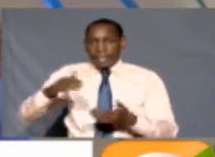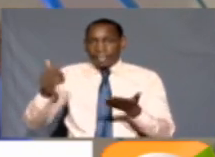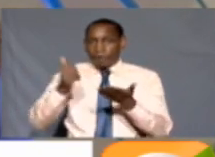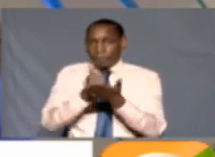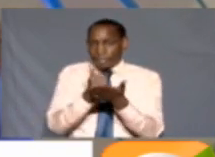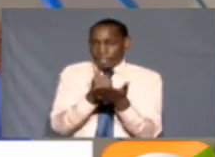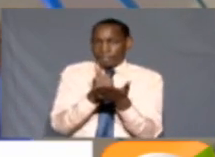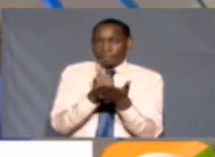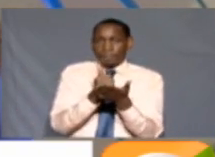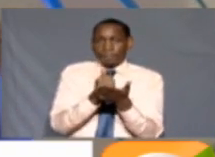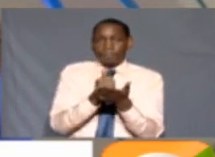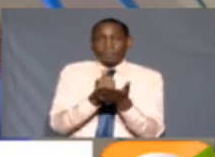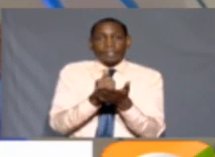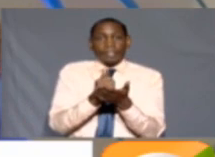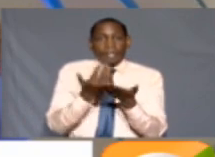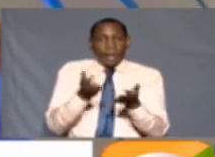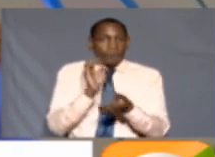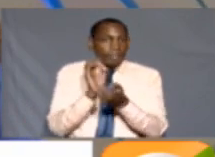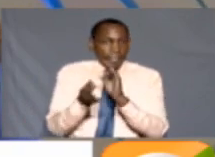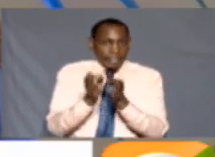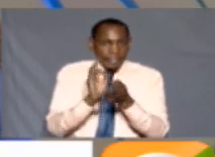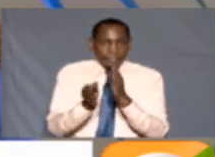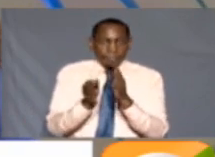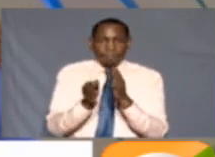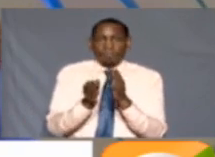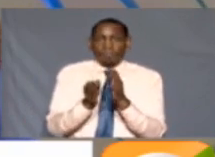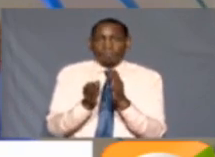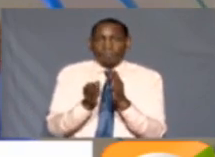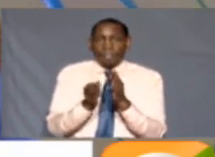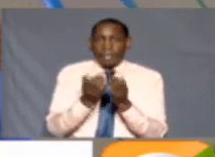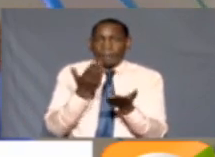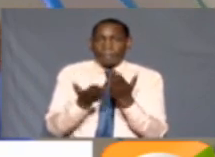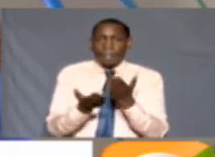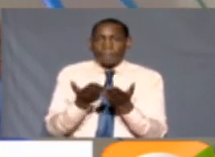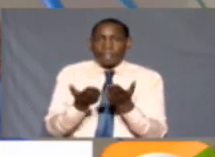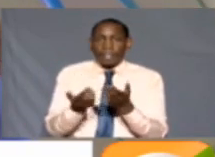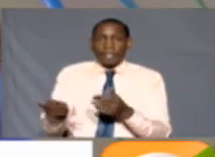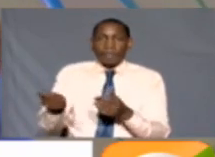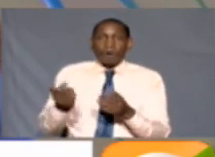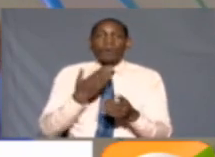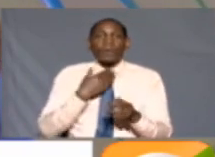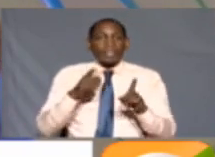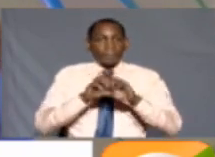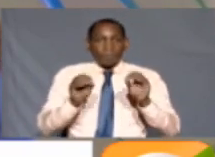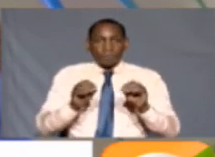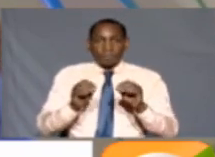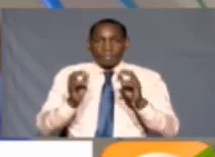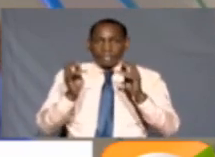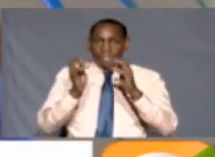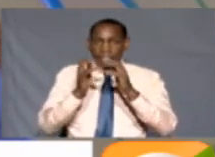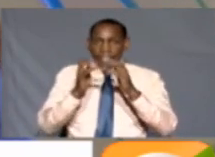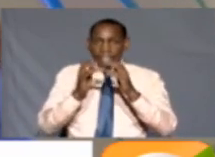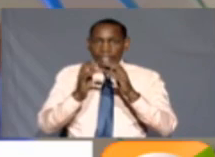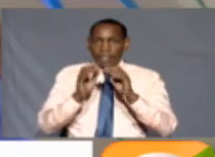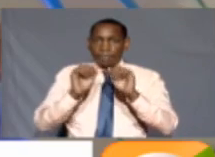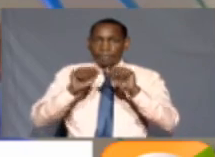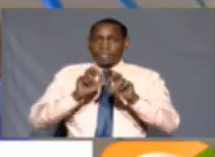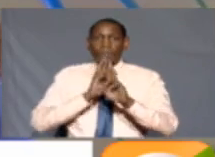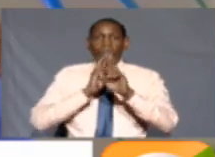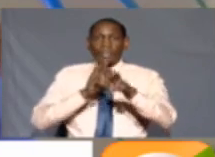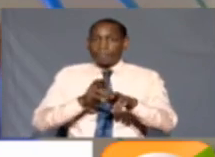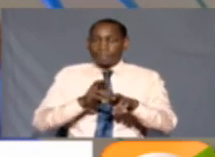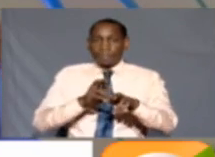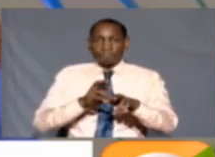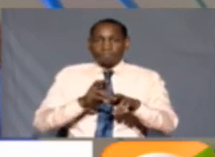Now, in the event that you do not probably want to do that, you can log on to our system and you can report